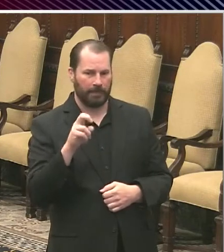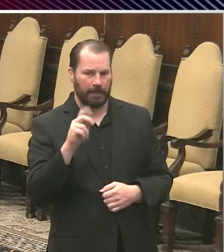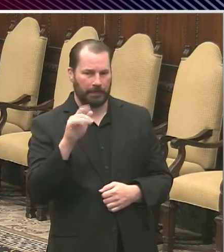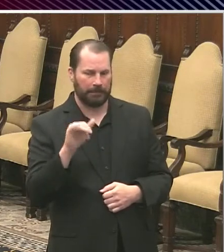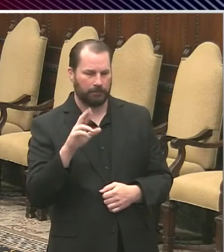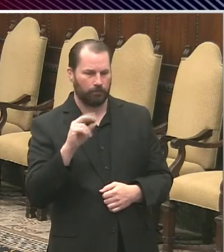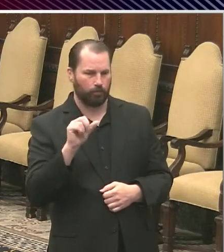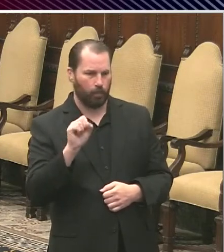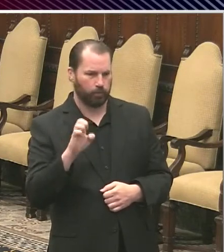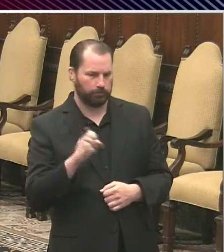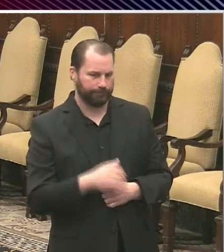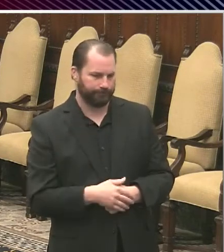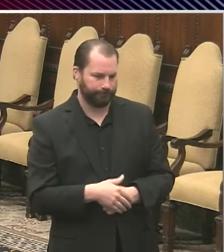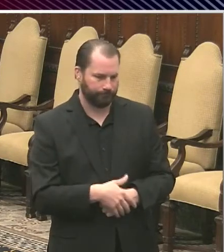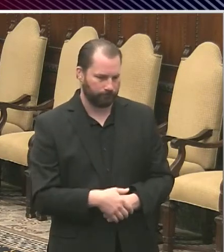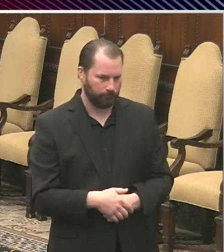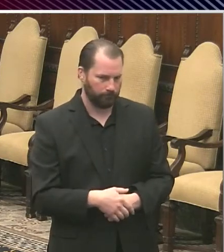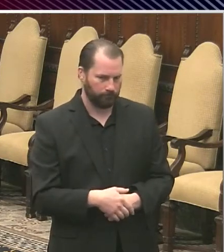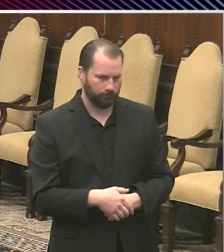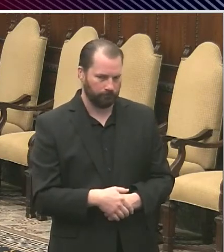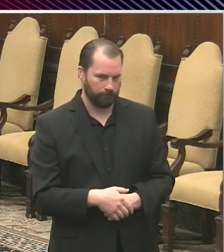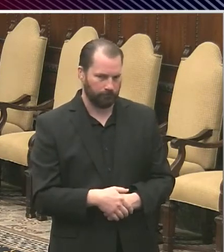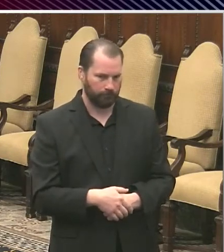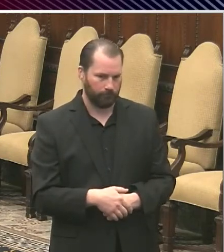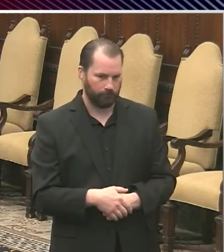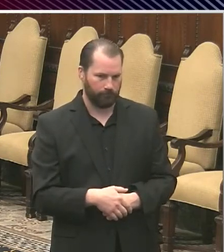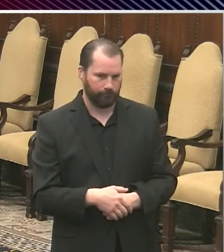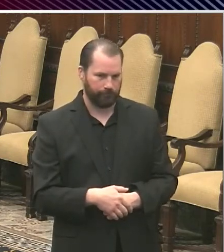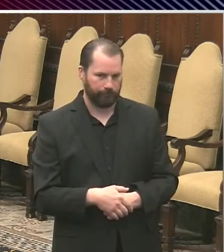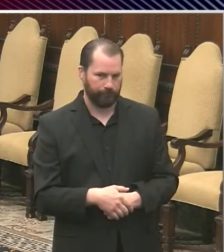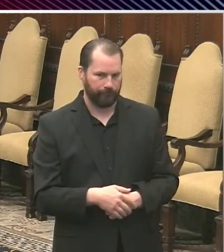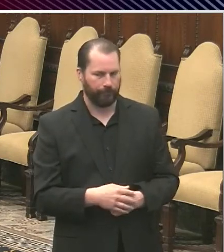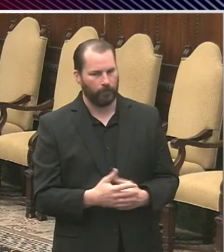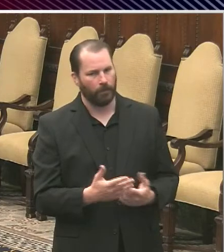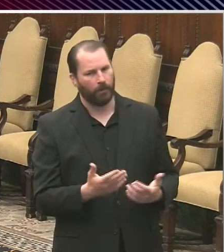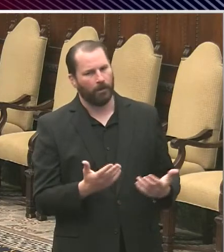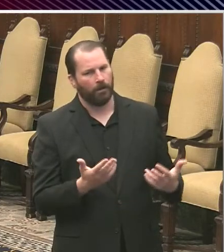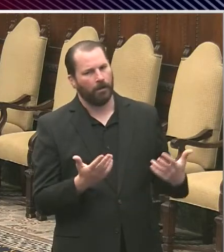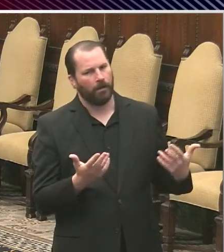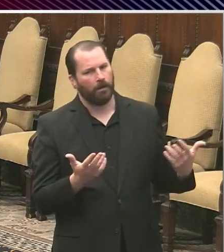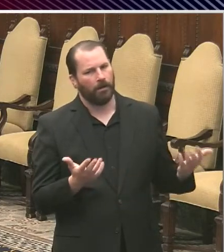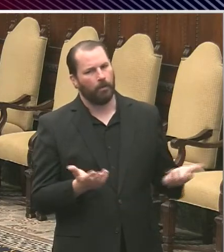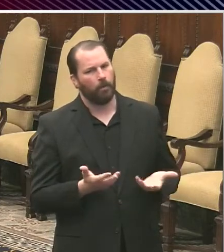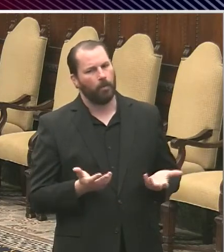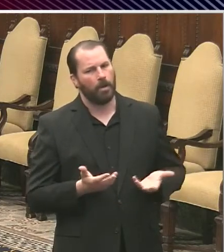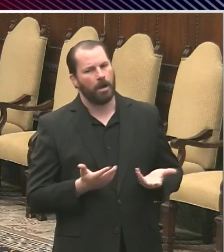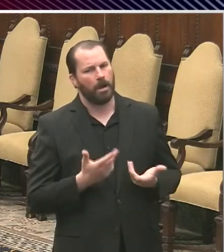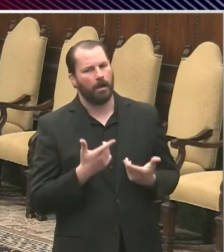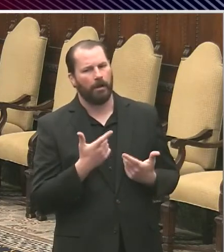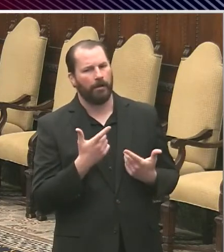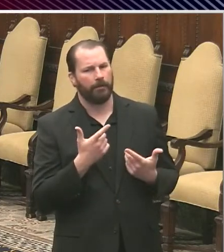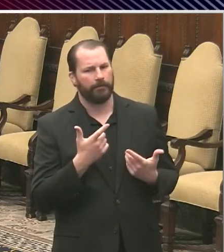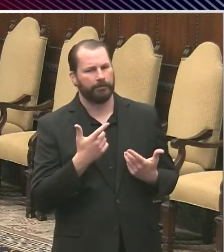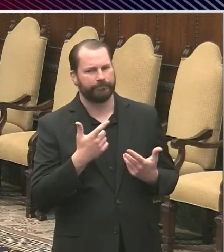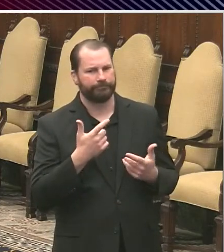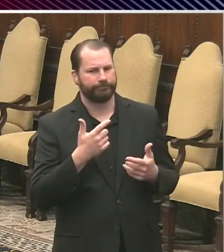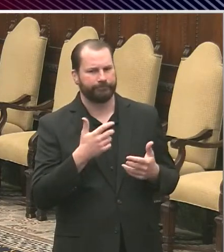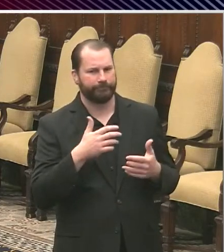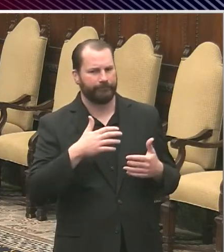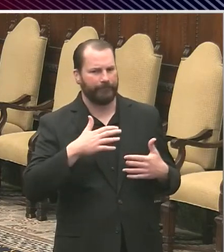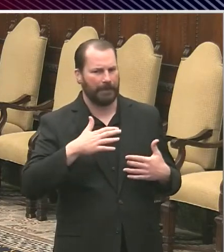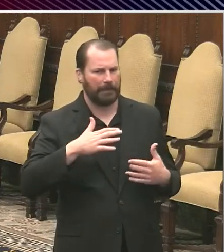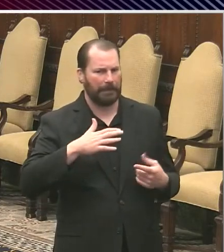thanks so much for taking the time. I was wondering, what is the latest date the city and partners will decide whether Welcome America will